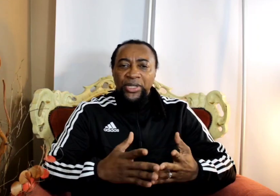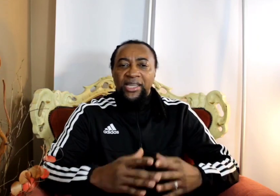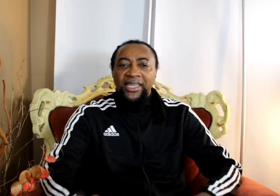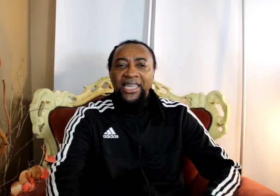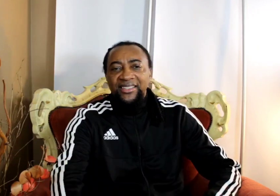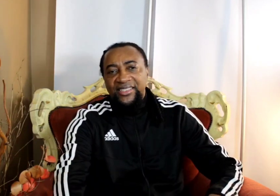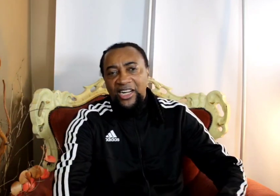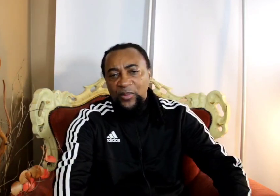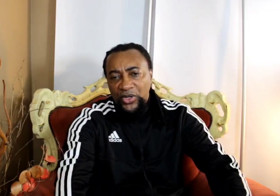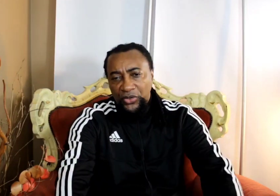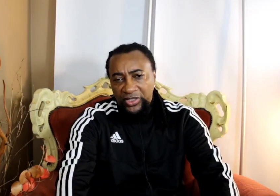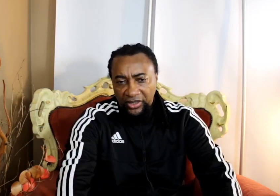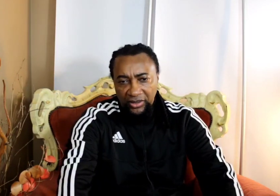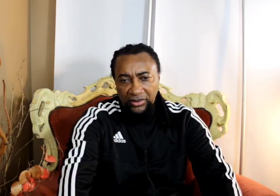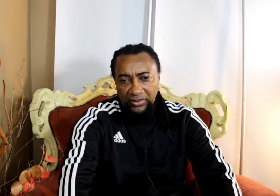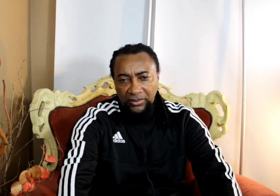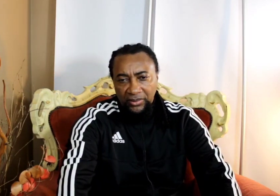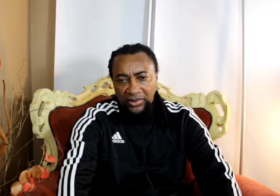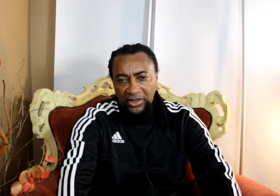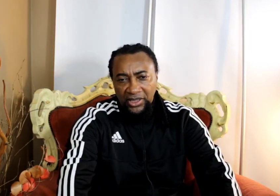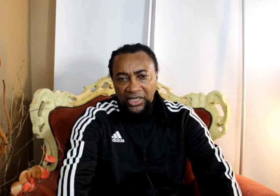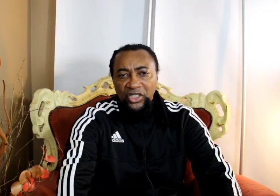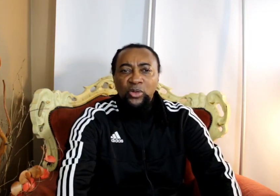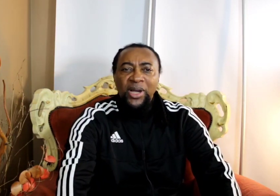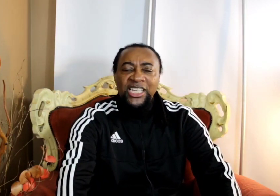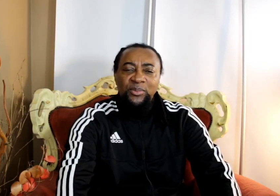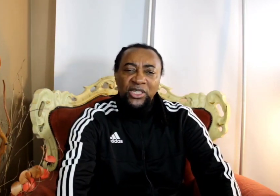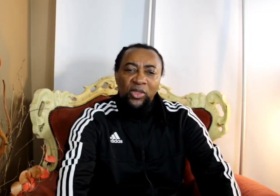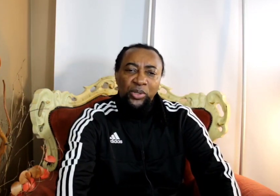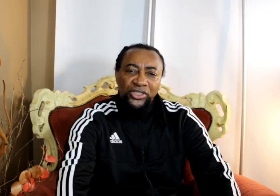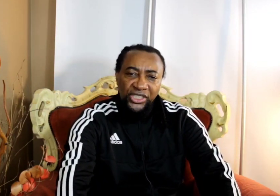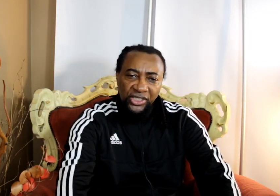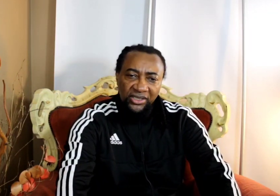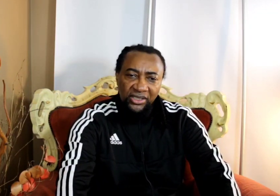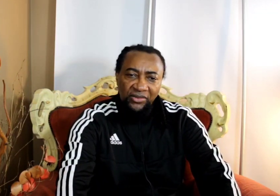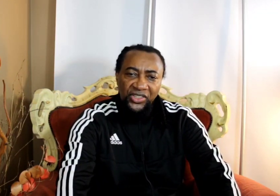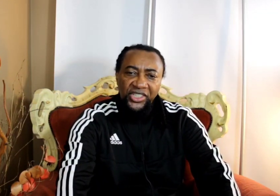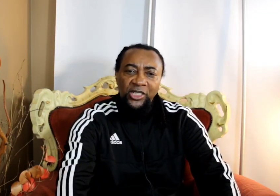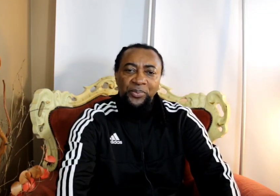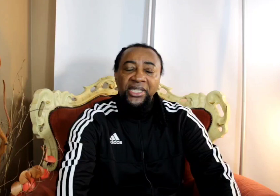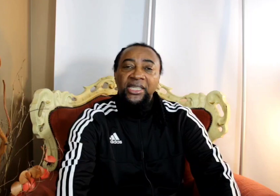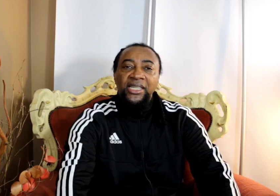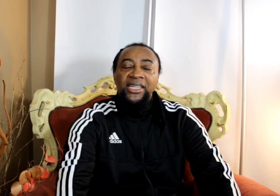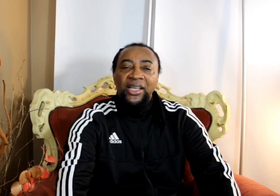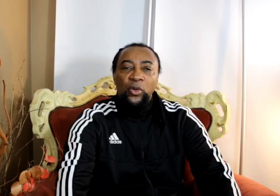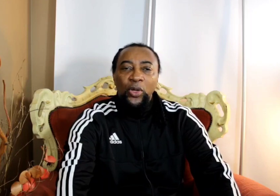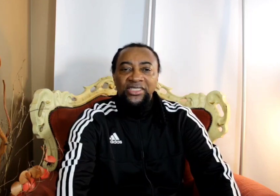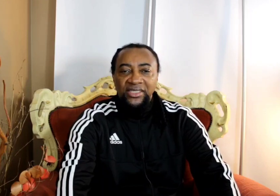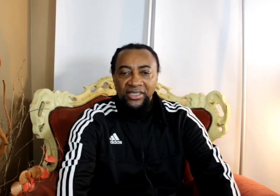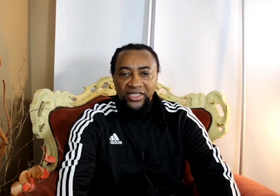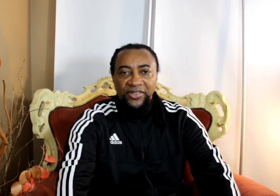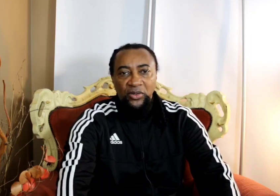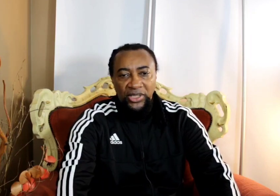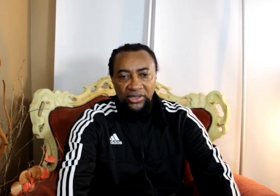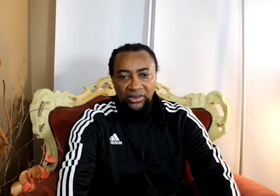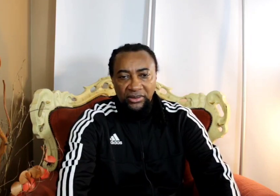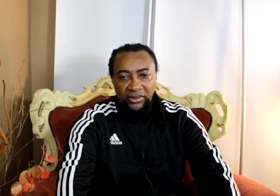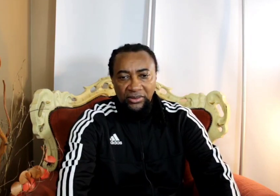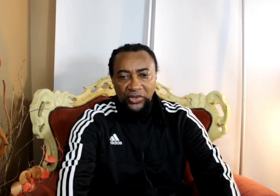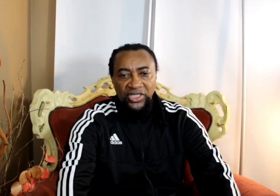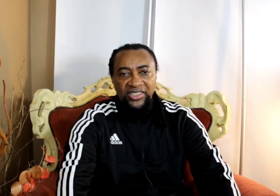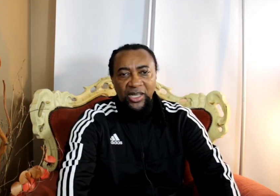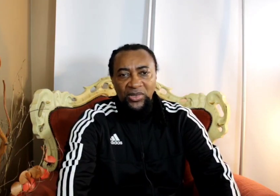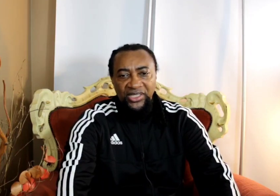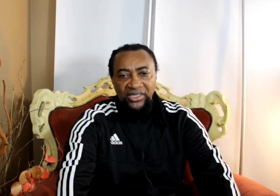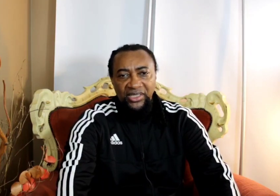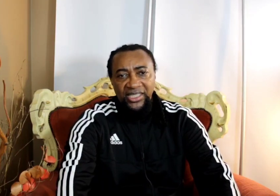Why are we against Caribbean unity? This reminds me of the position of the JMP and the West Indies Federation,